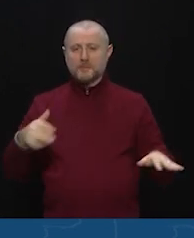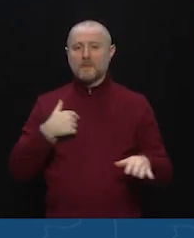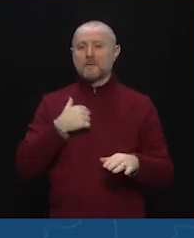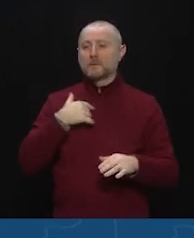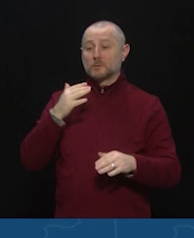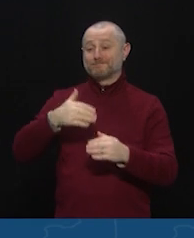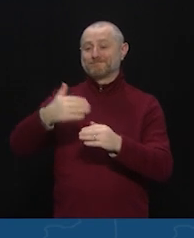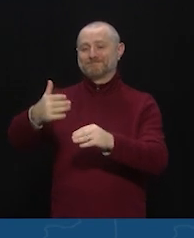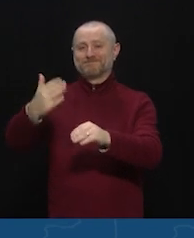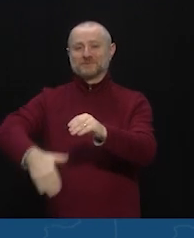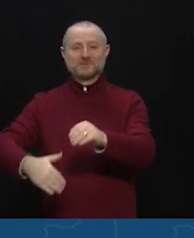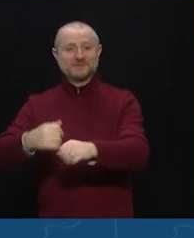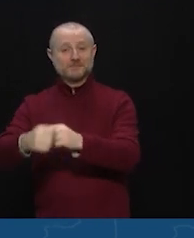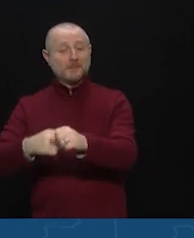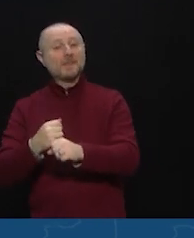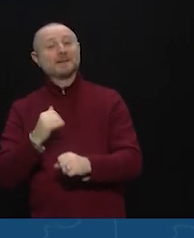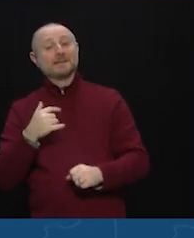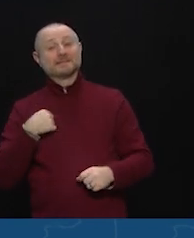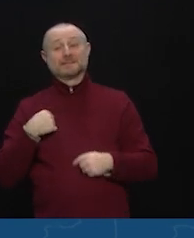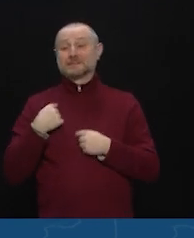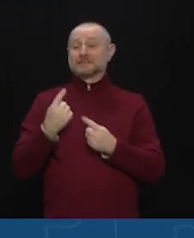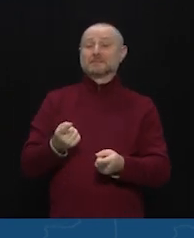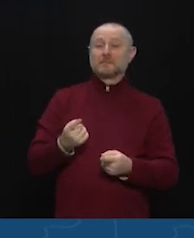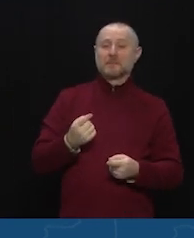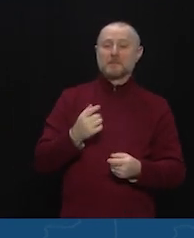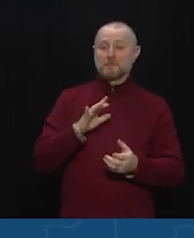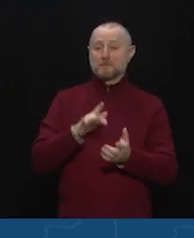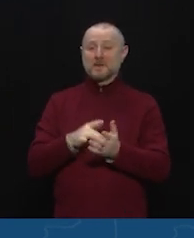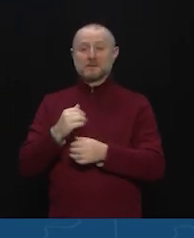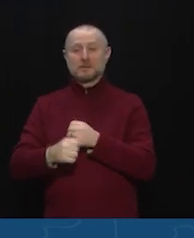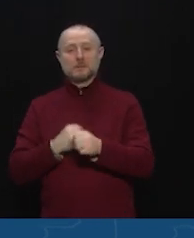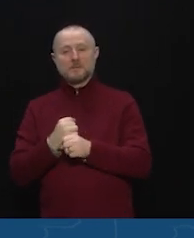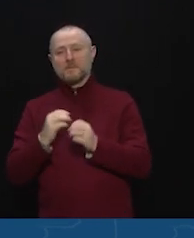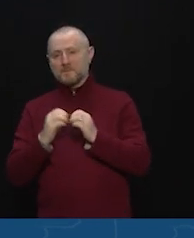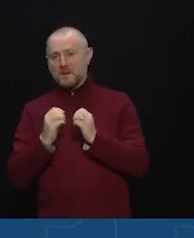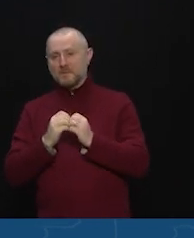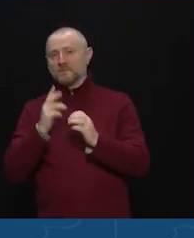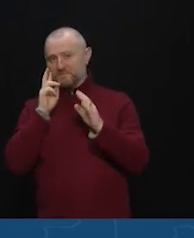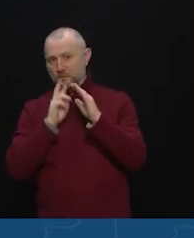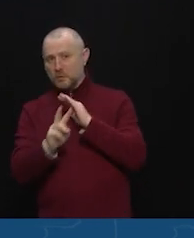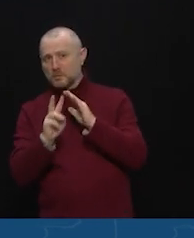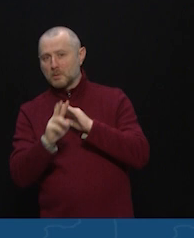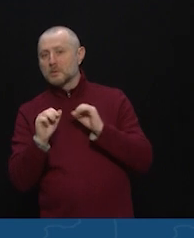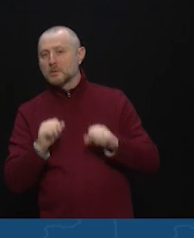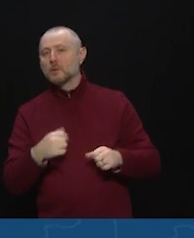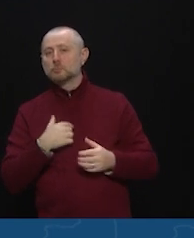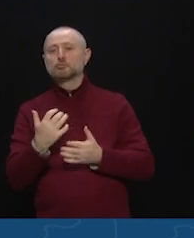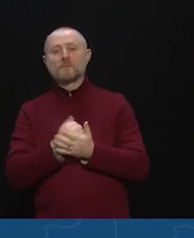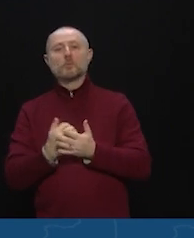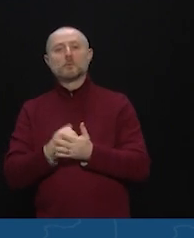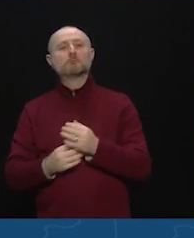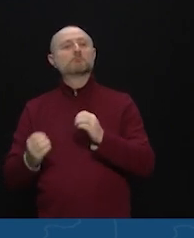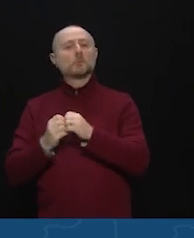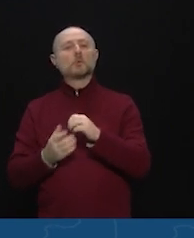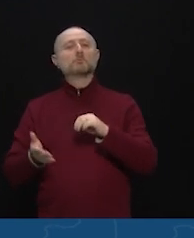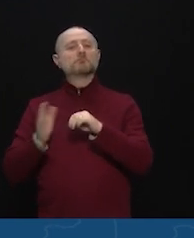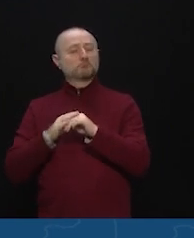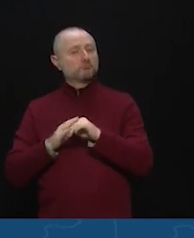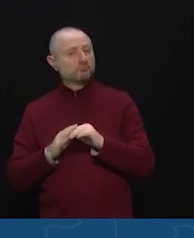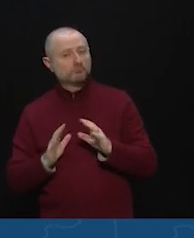Since the time of the mid-year, we've had more forecast revisions, and again, revenues have climbed even further. So tax receipts